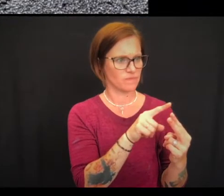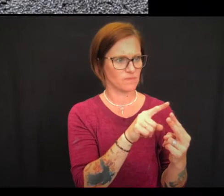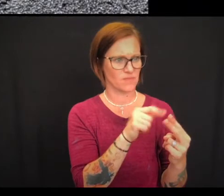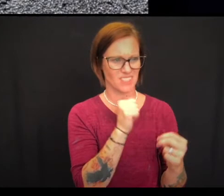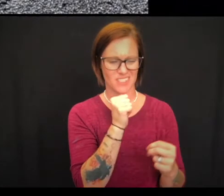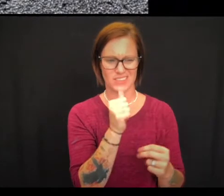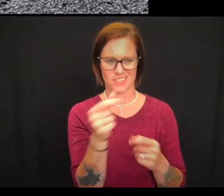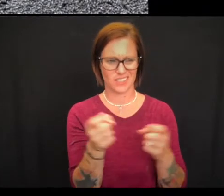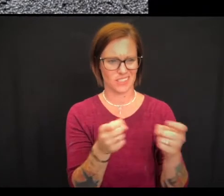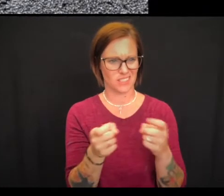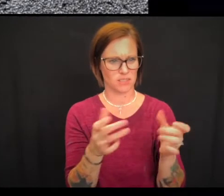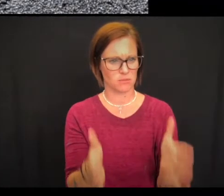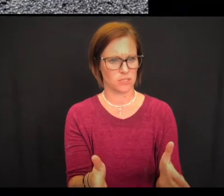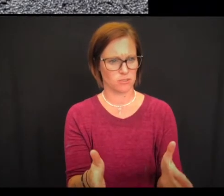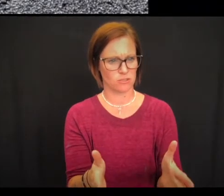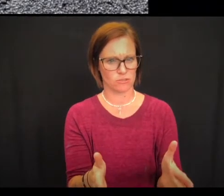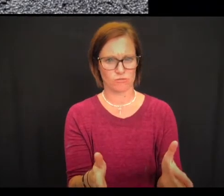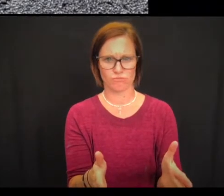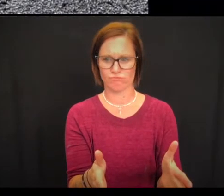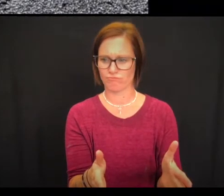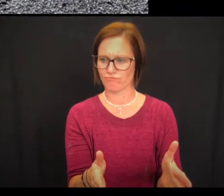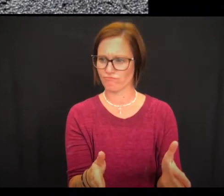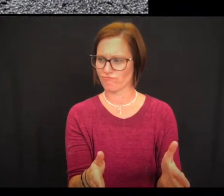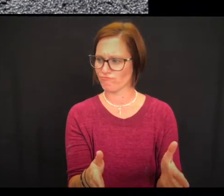Not the manager.